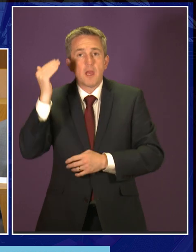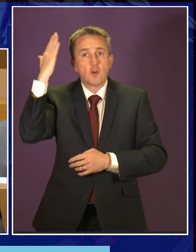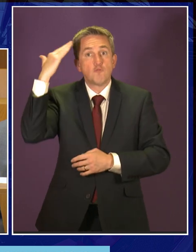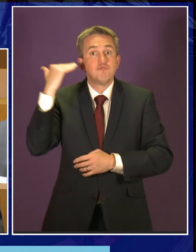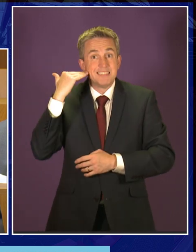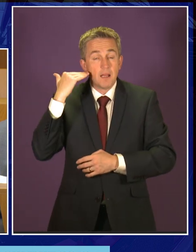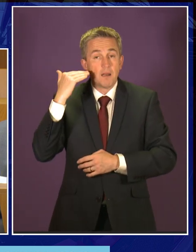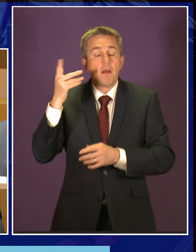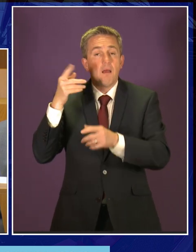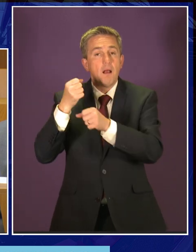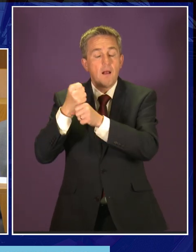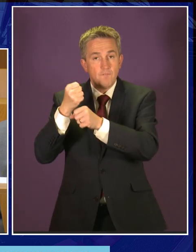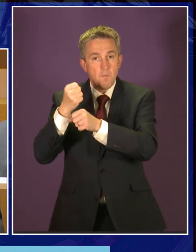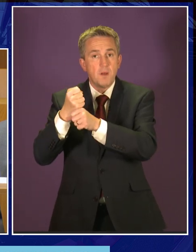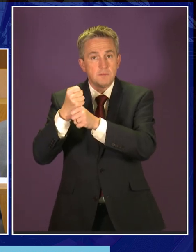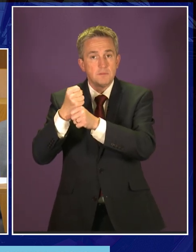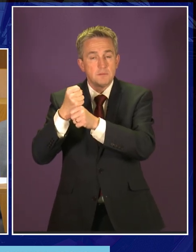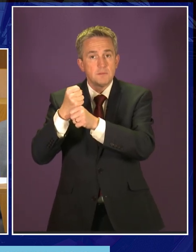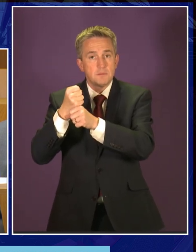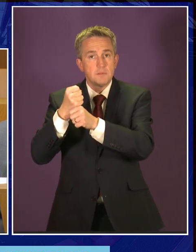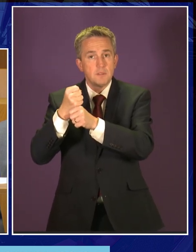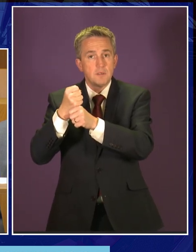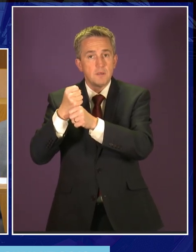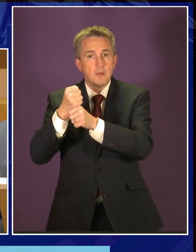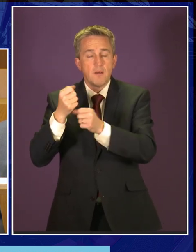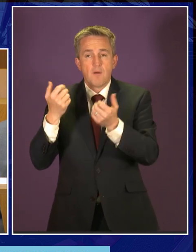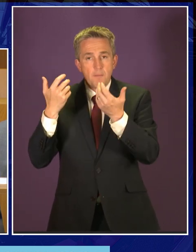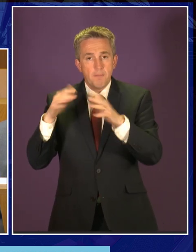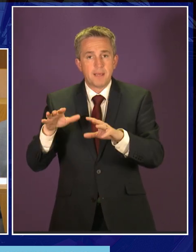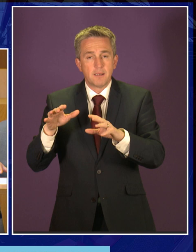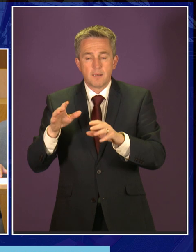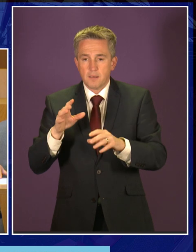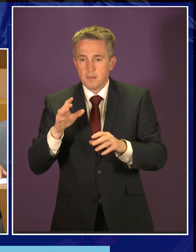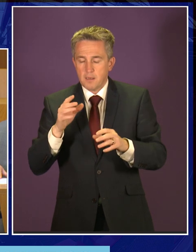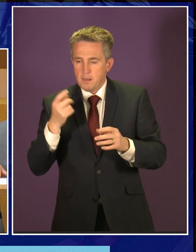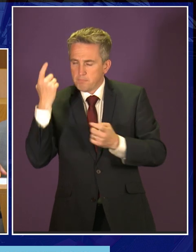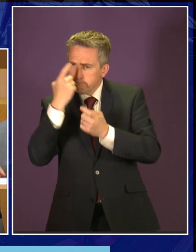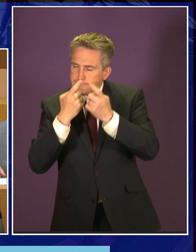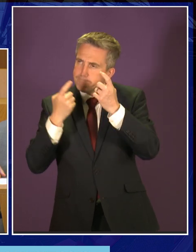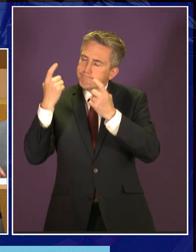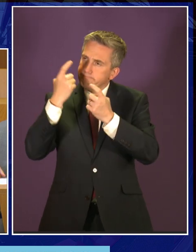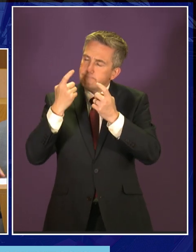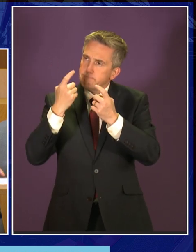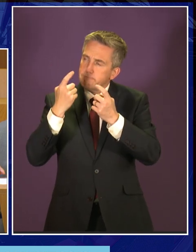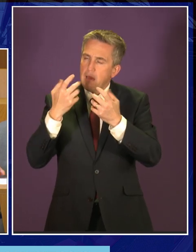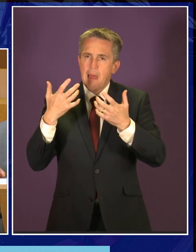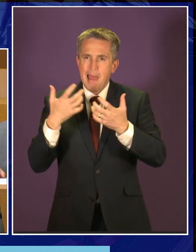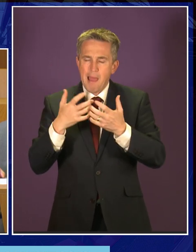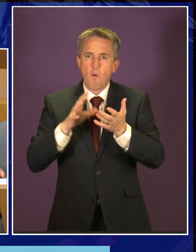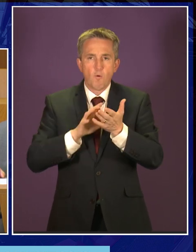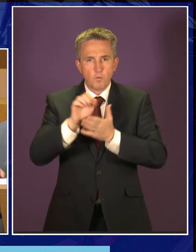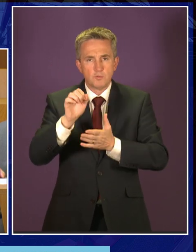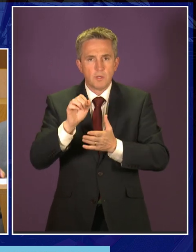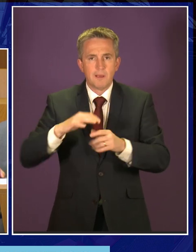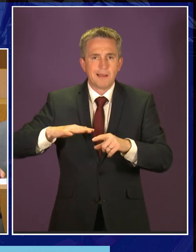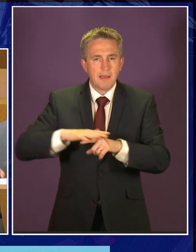government has for a long time been reflecting on the possible roles culture can play in a society